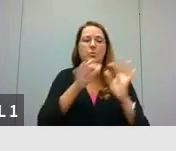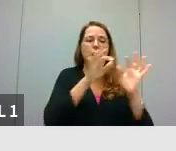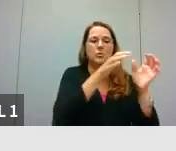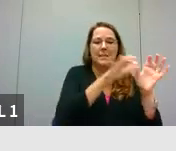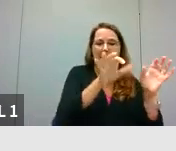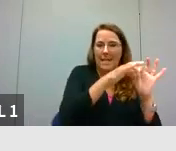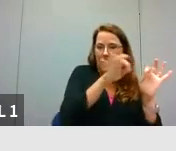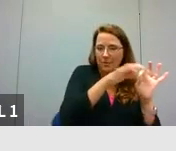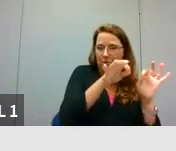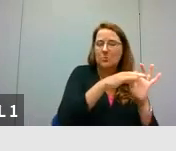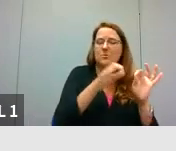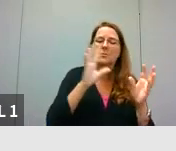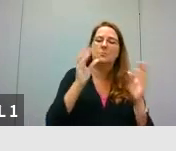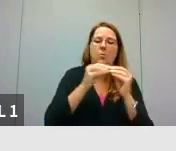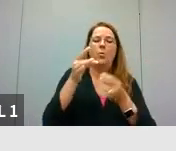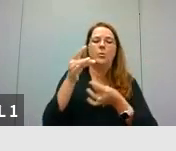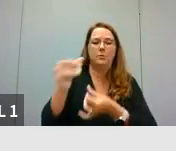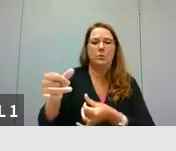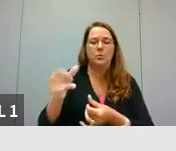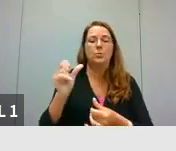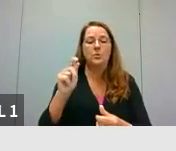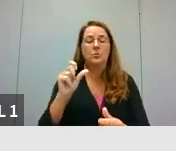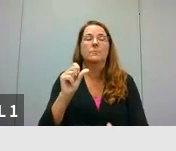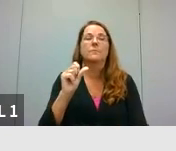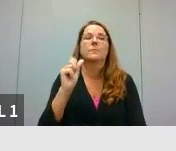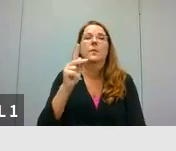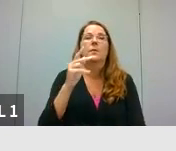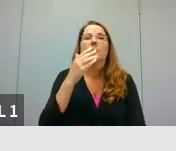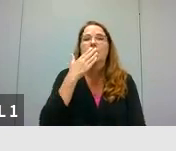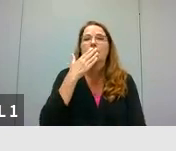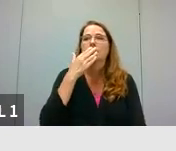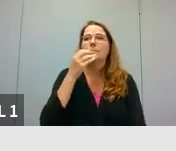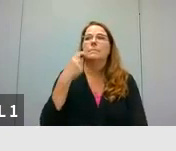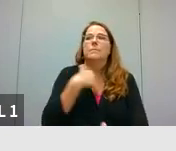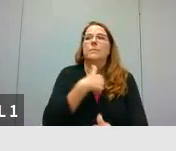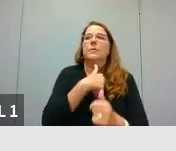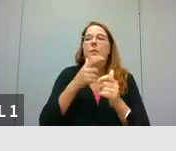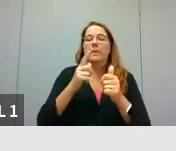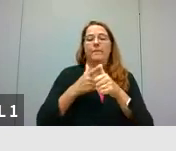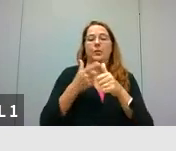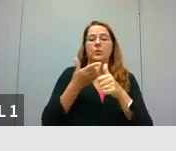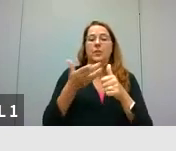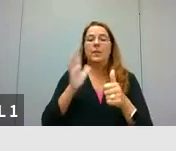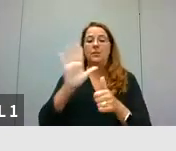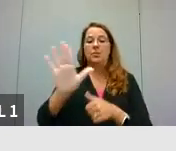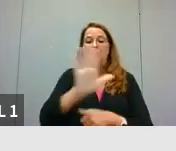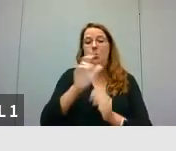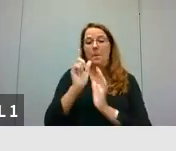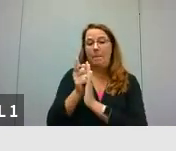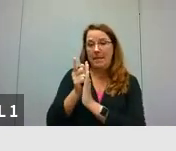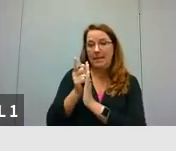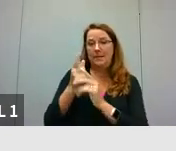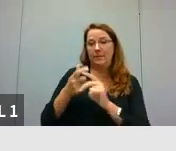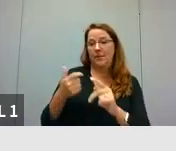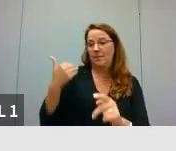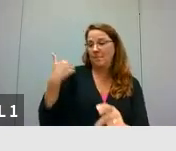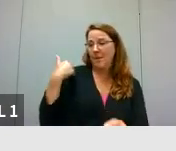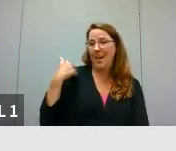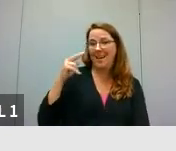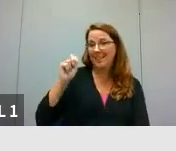much smoother. So, all right, we'll get this started. And the first item is your minutes from back